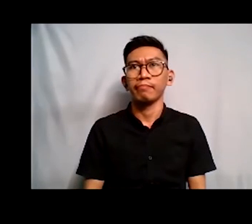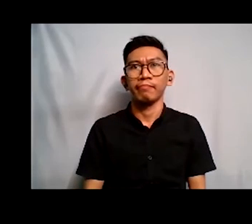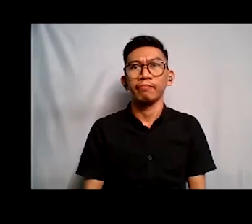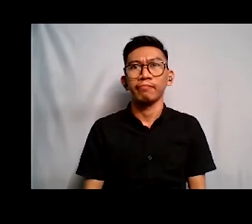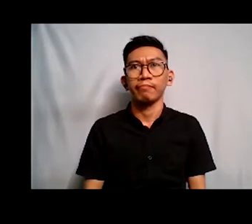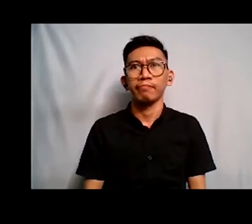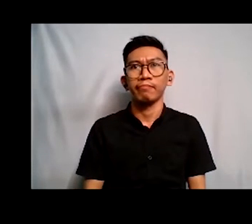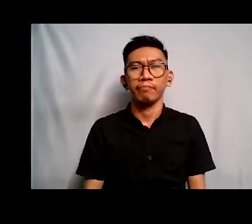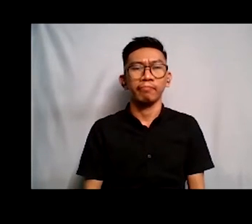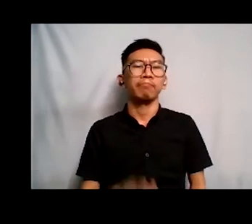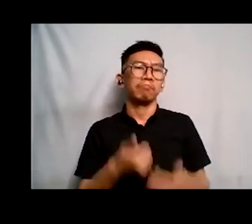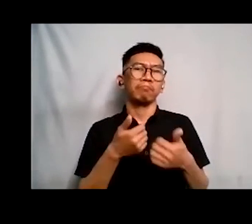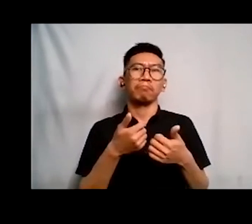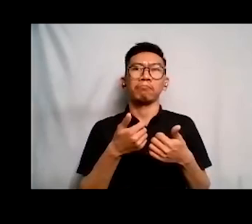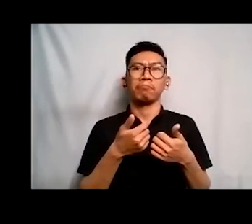Okay.